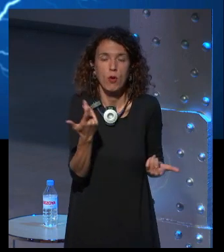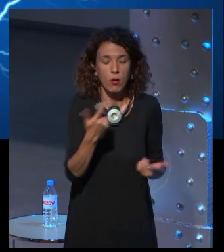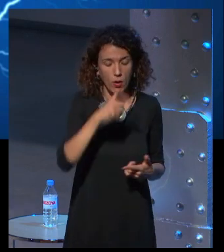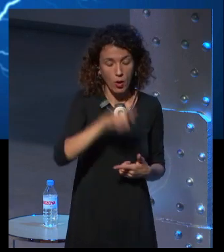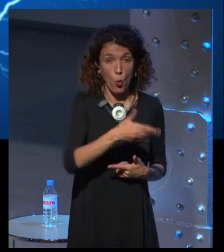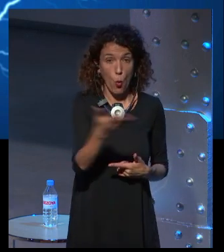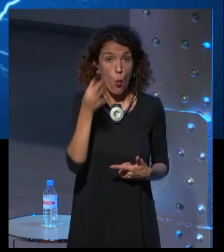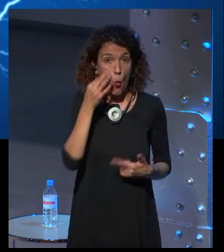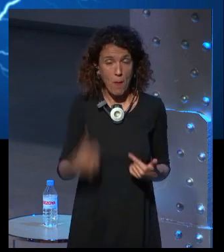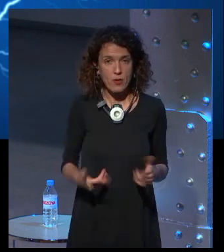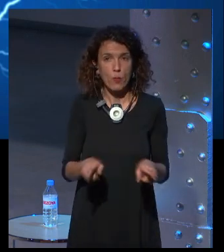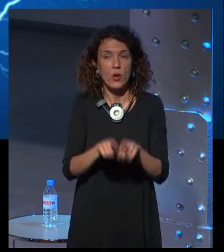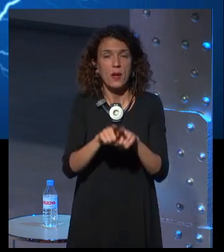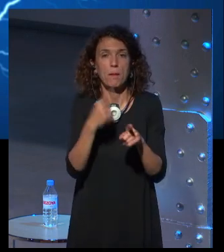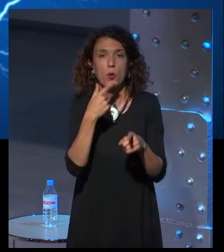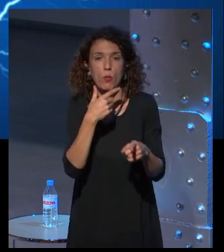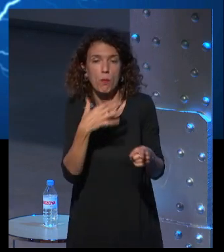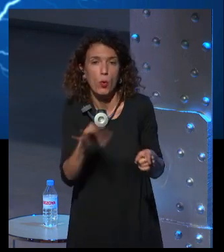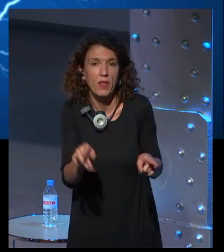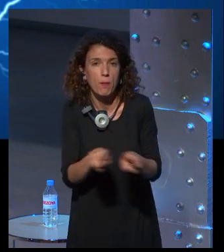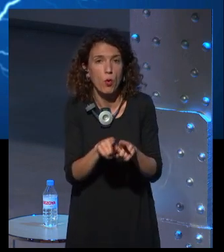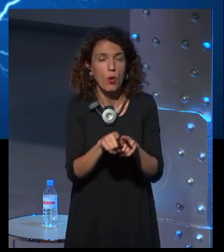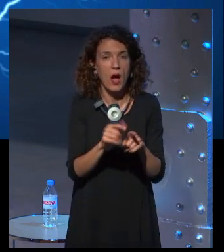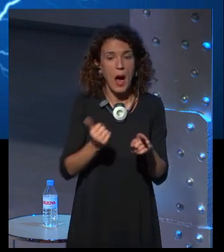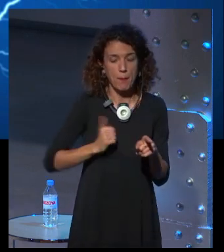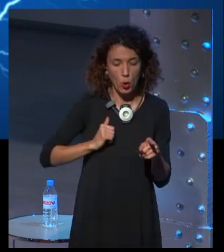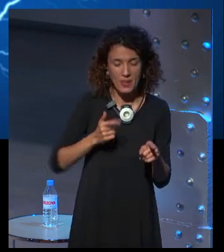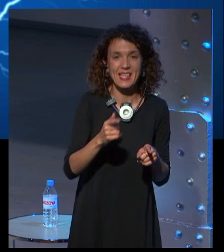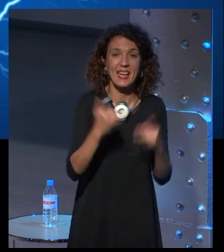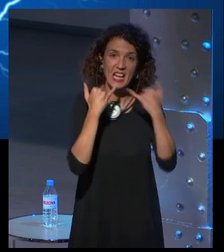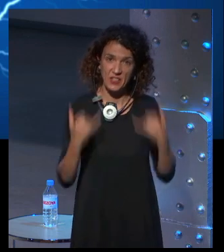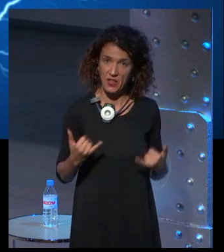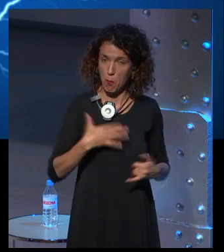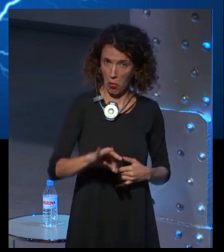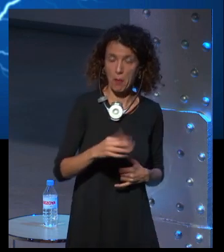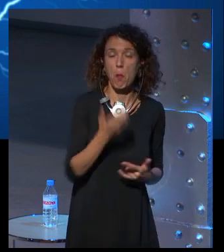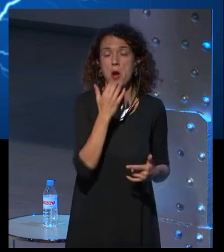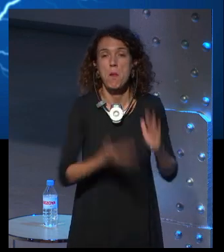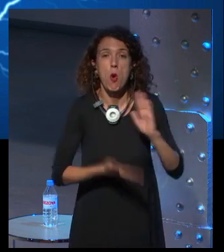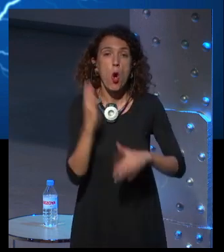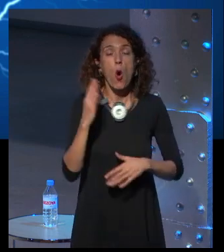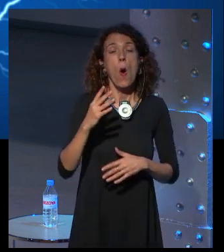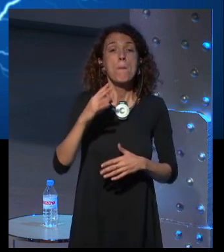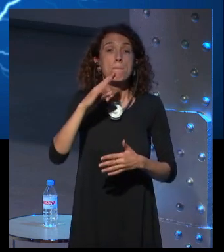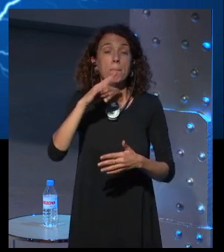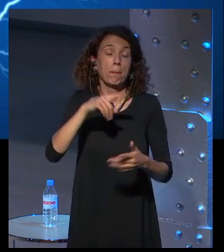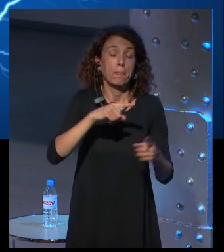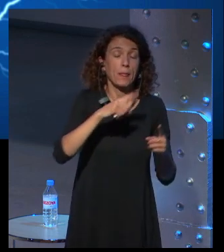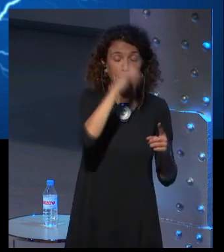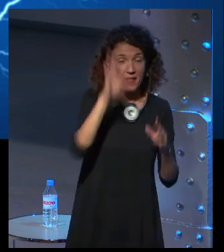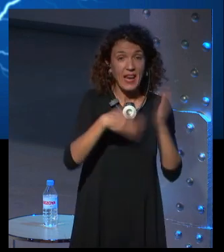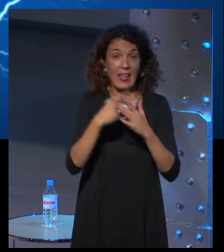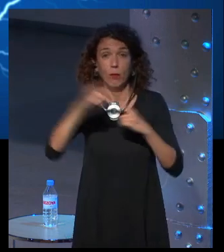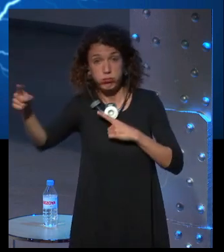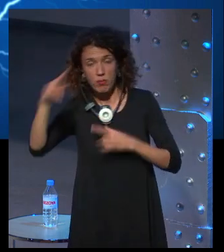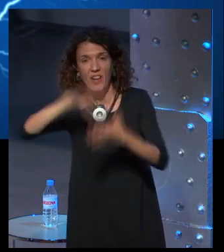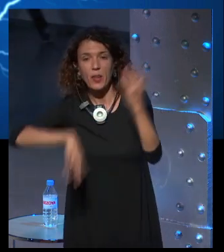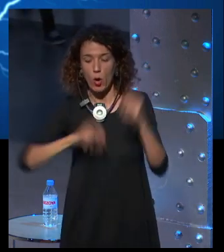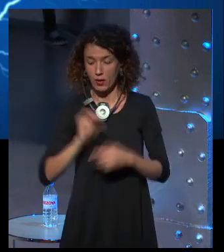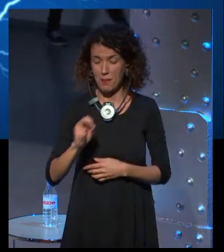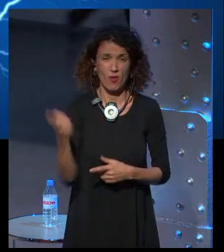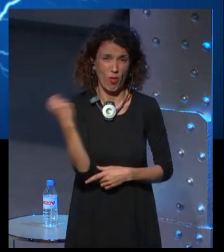power so that we no longer, if we wanted to go from Barcelona to Madrid, we didn't have to walk. We